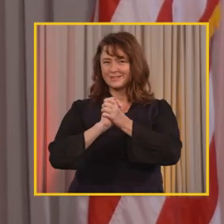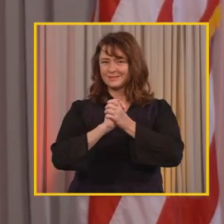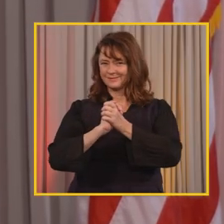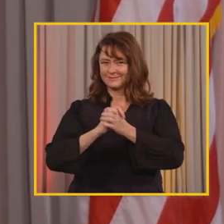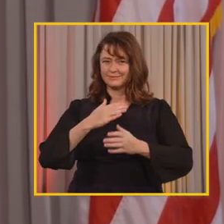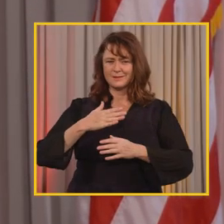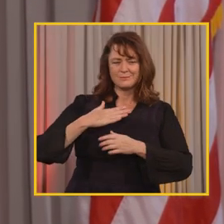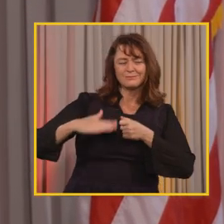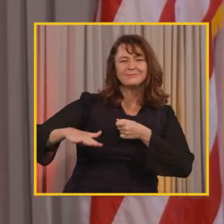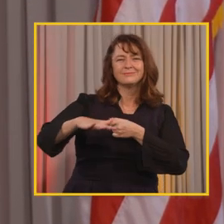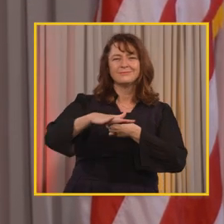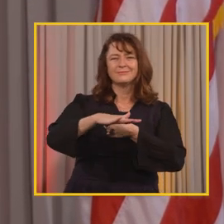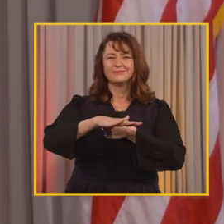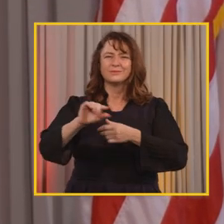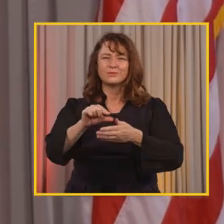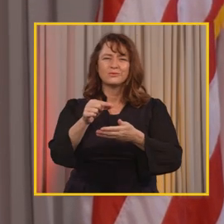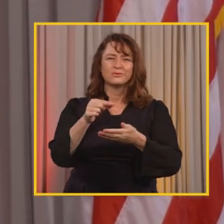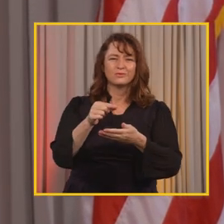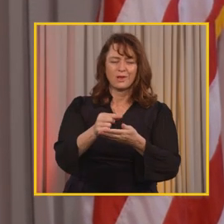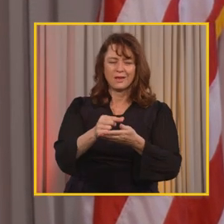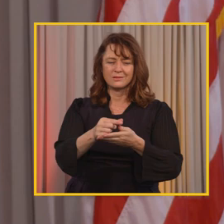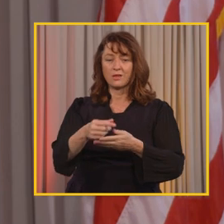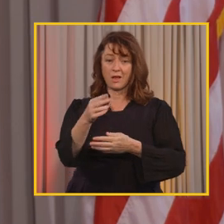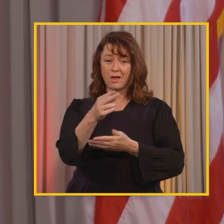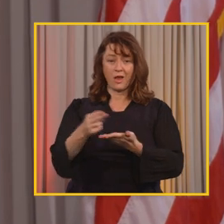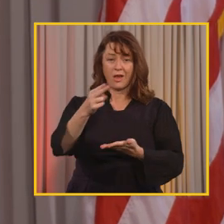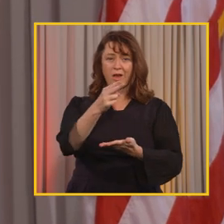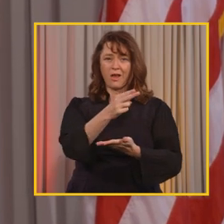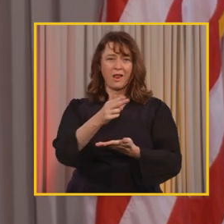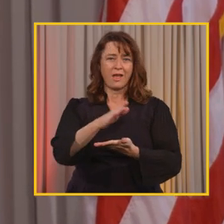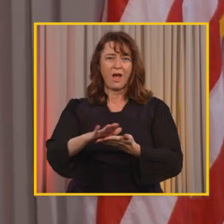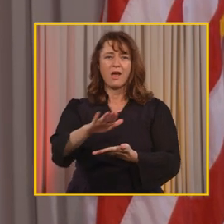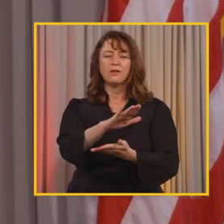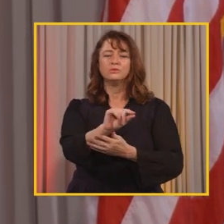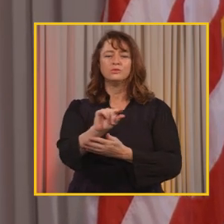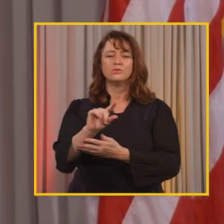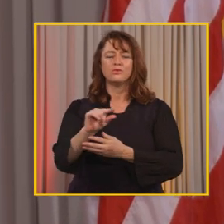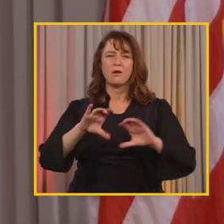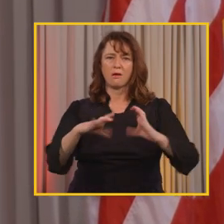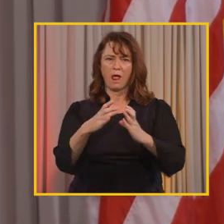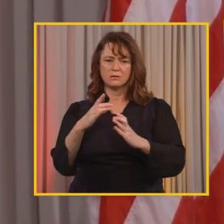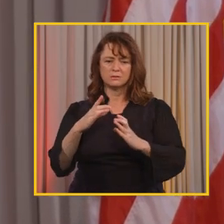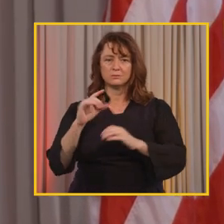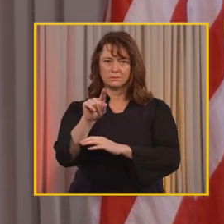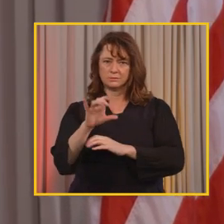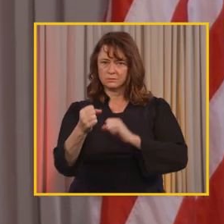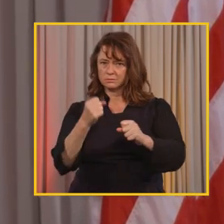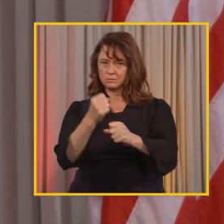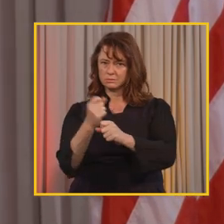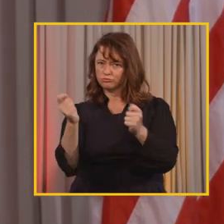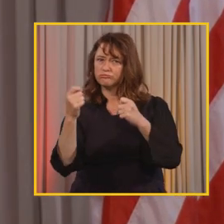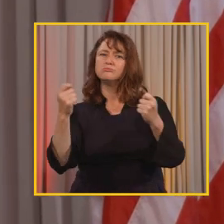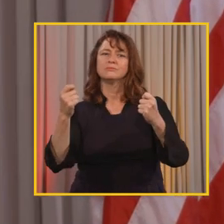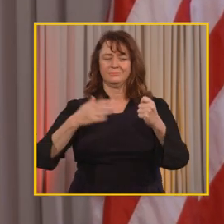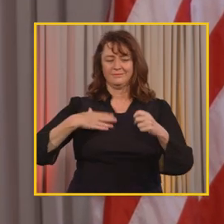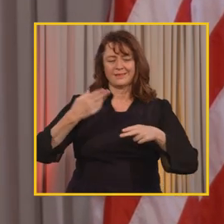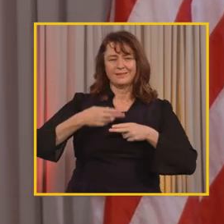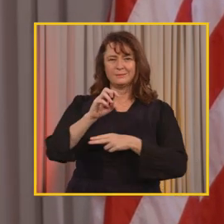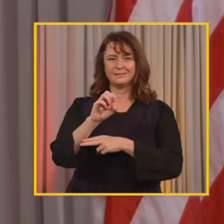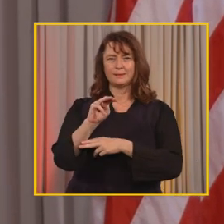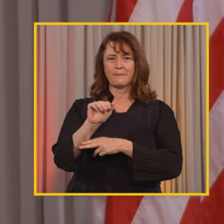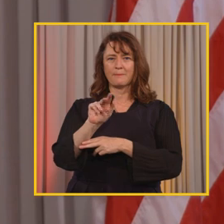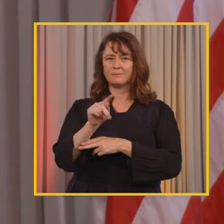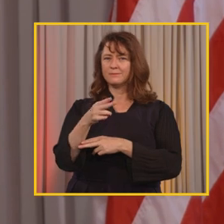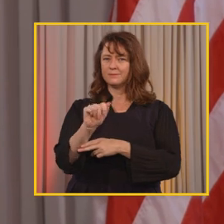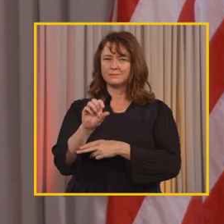Congratulations, my fellow graduates of the Hartnell College 2020 class, our centennial class. My name is Samantha Saldana, and